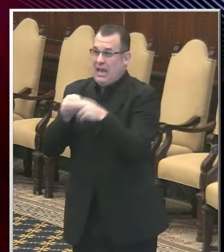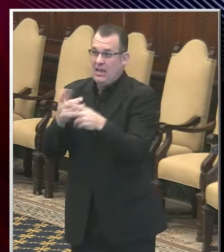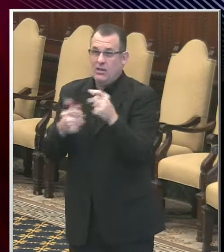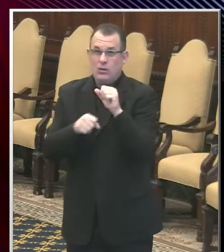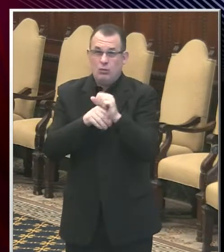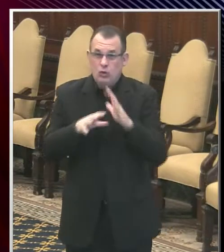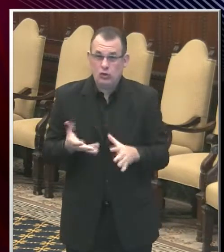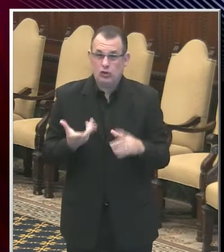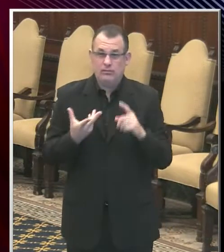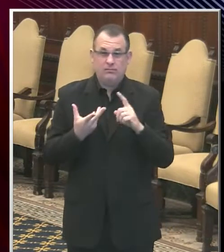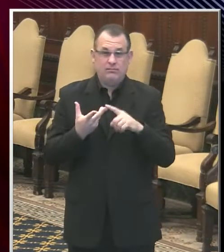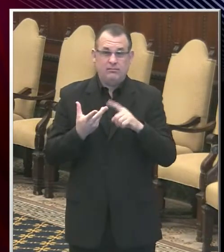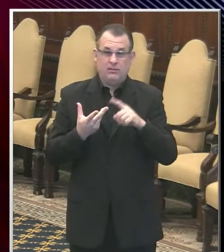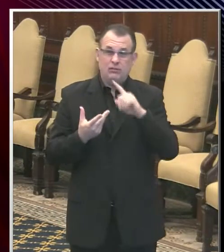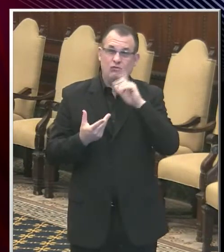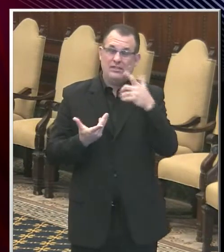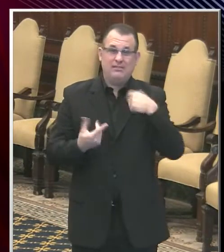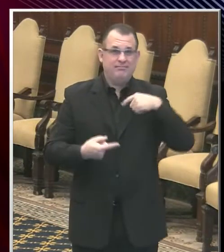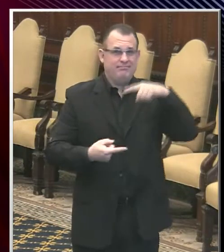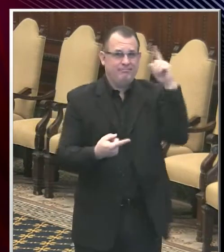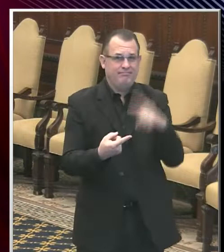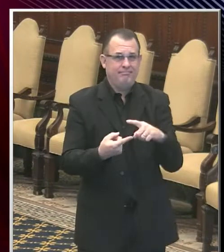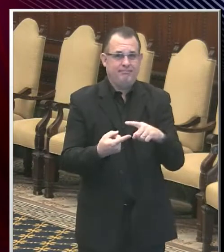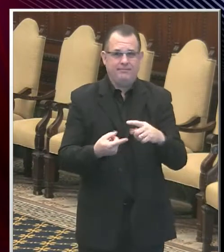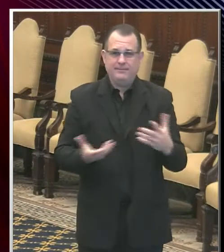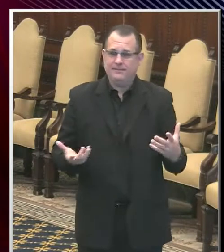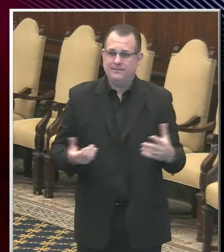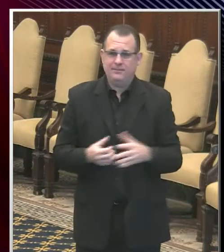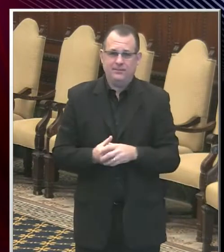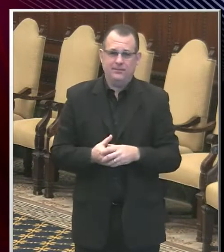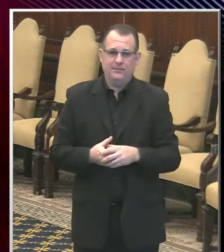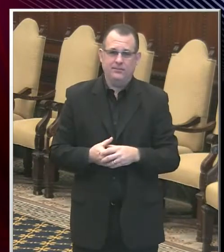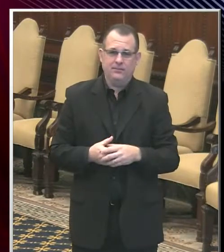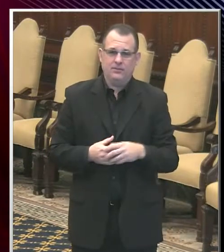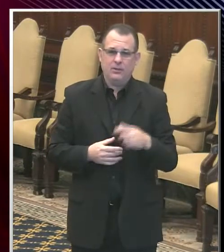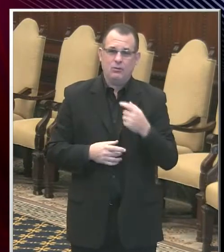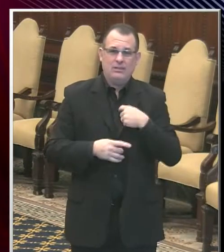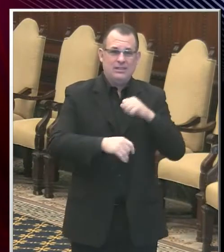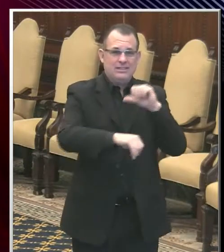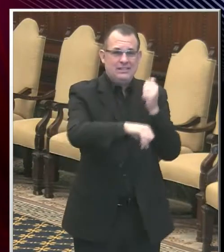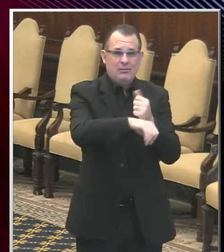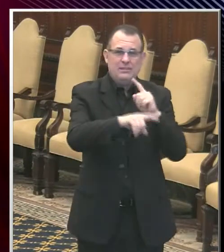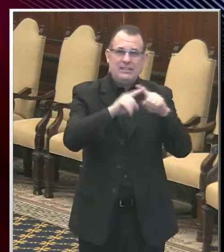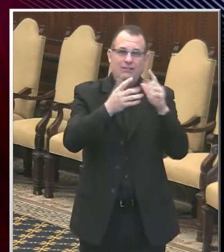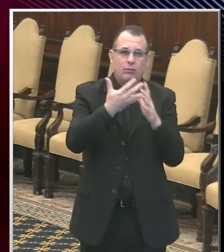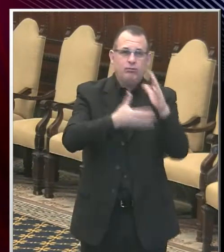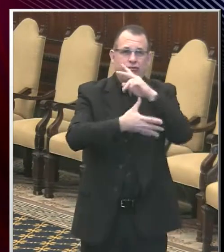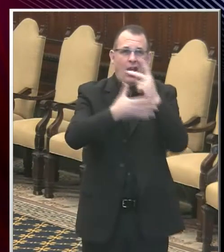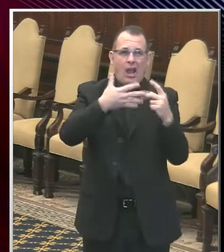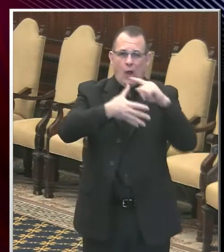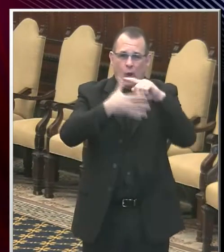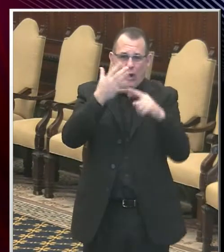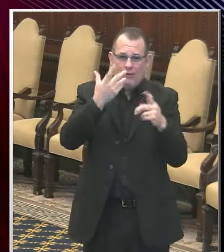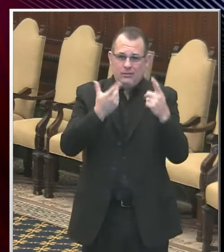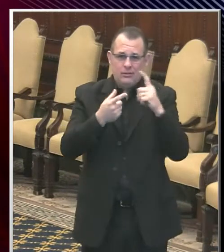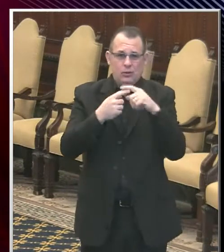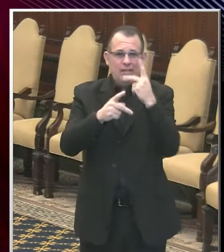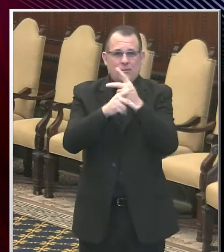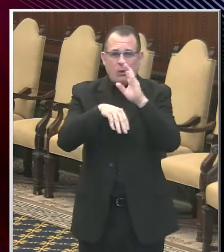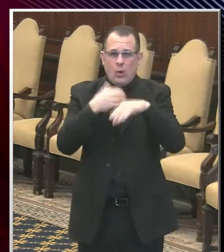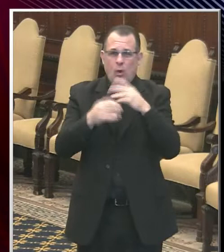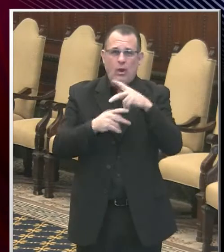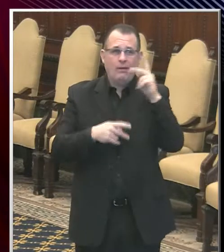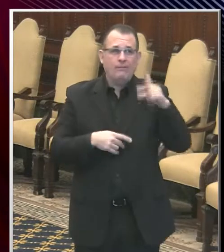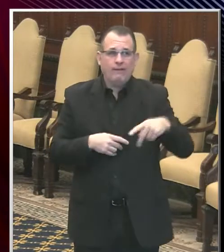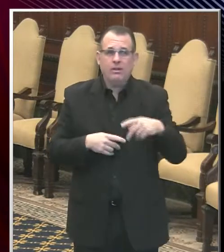affordable. We created the spending plan by setting clear priorities. We'll keep all Philadelphians safe, healthy, and